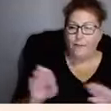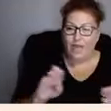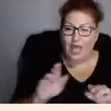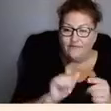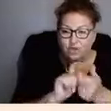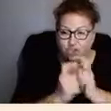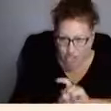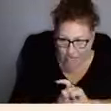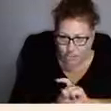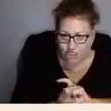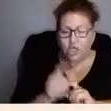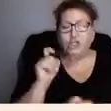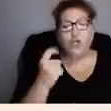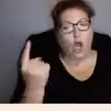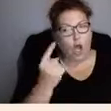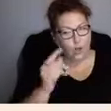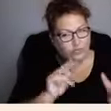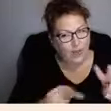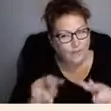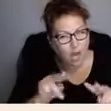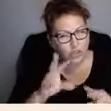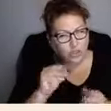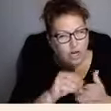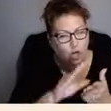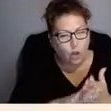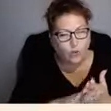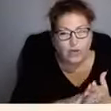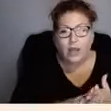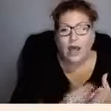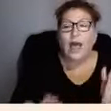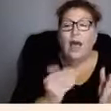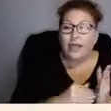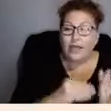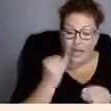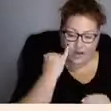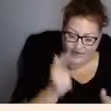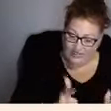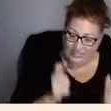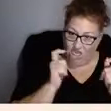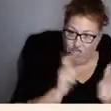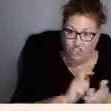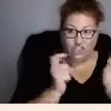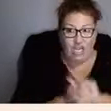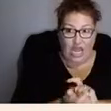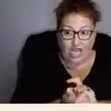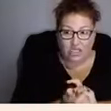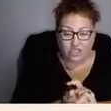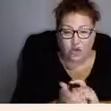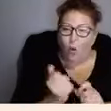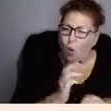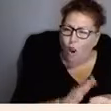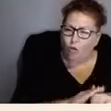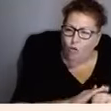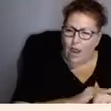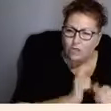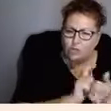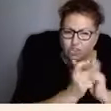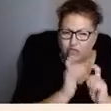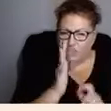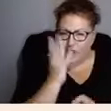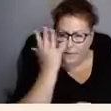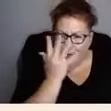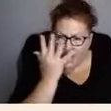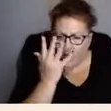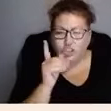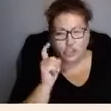be monitored and noted. Again, a sudden change or gradual change in appearance or behavior should be noted and